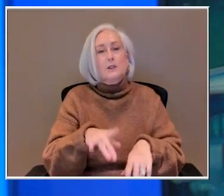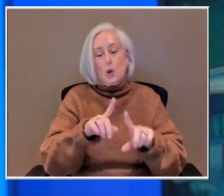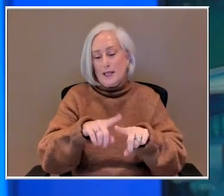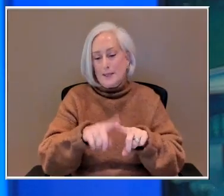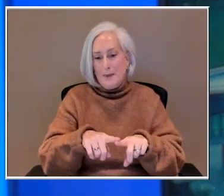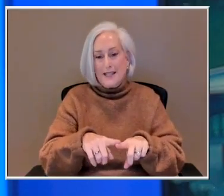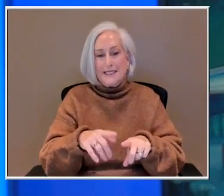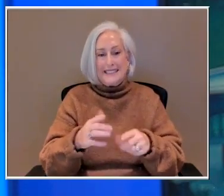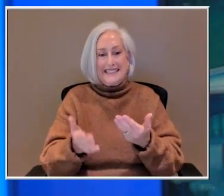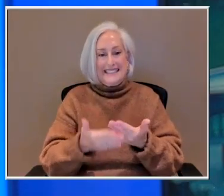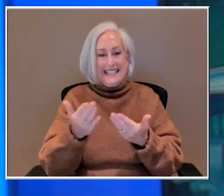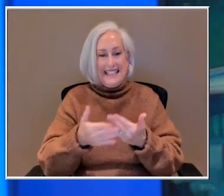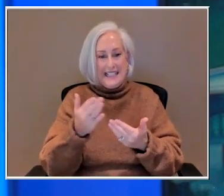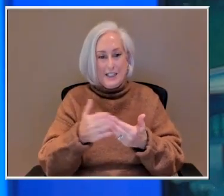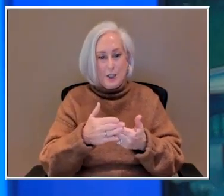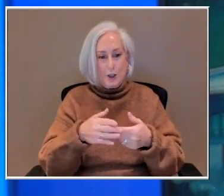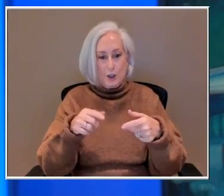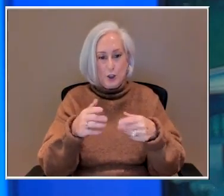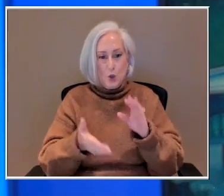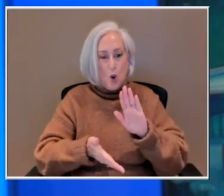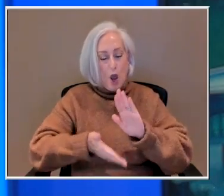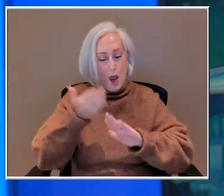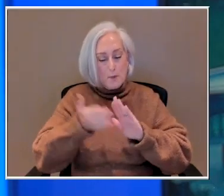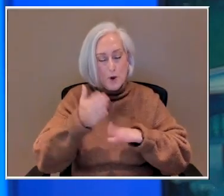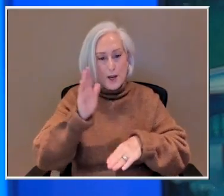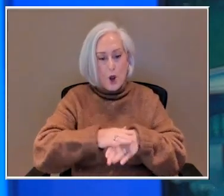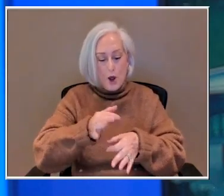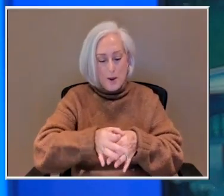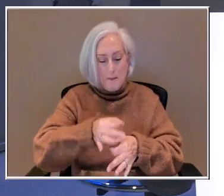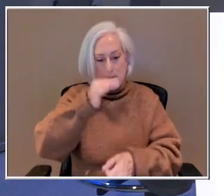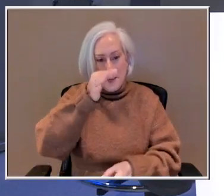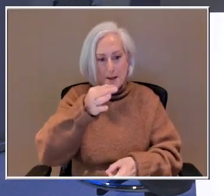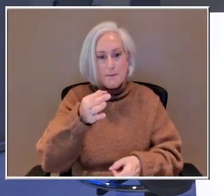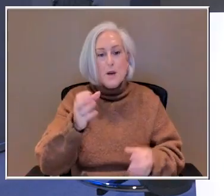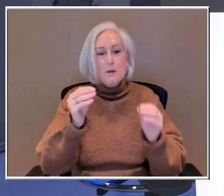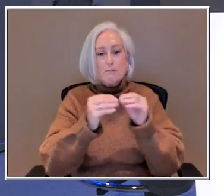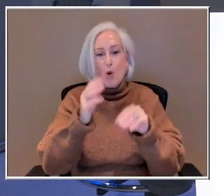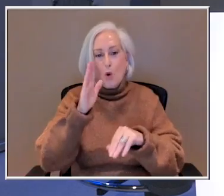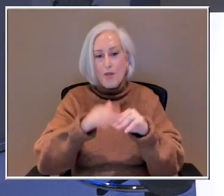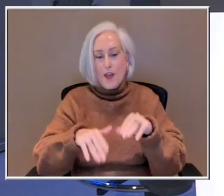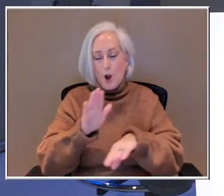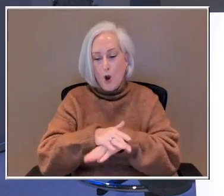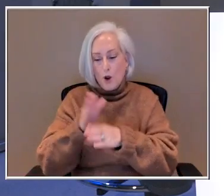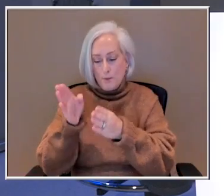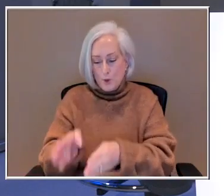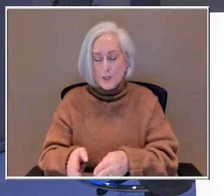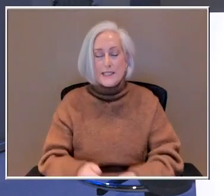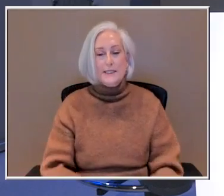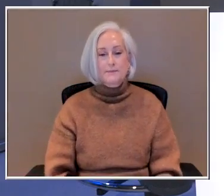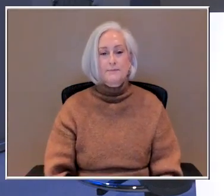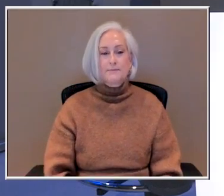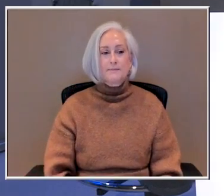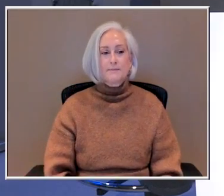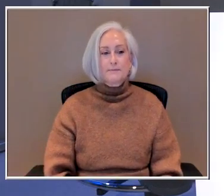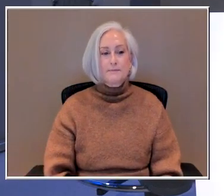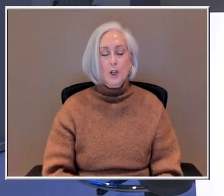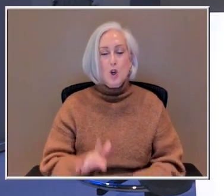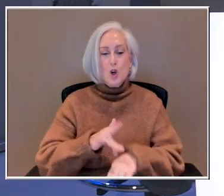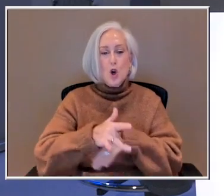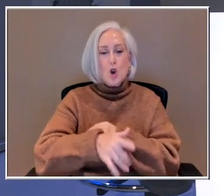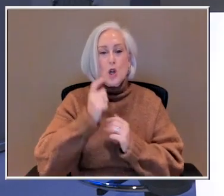or a pipe than it is operating on a person. Right. Linda wants to know how important early detection is